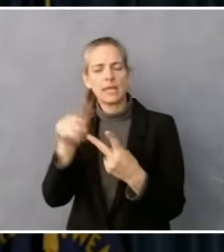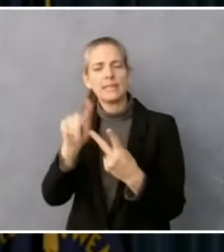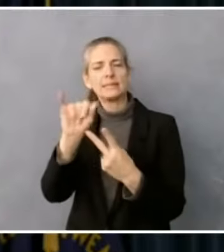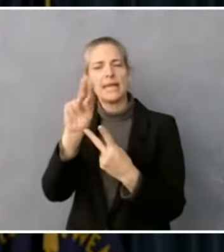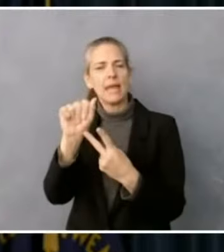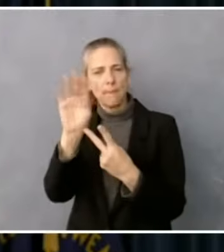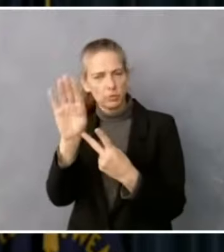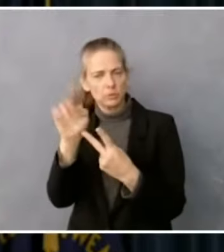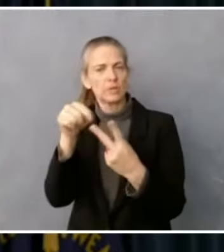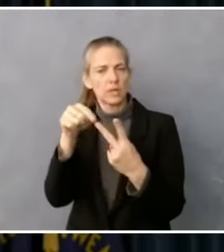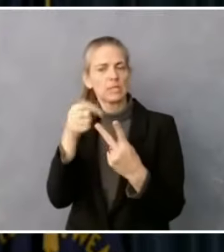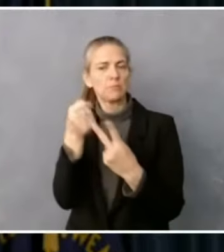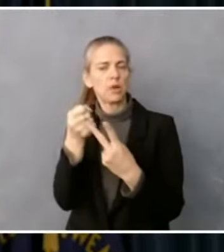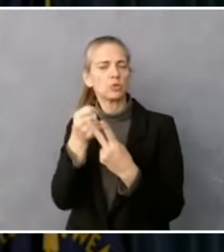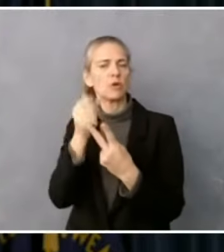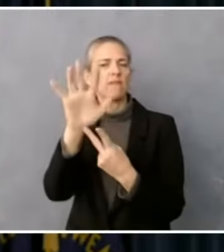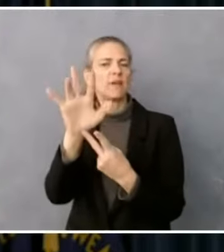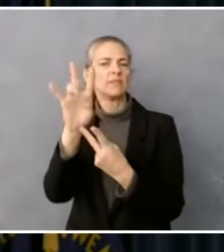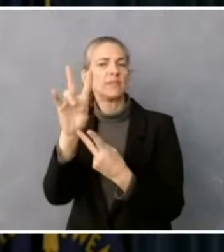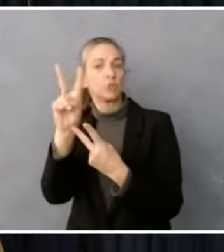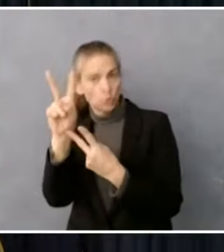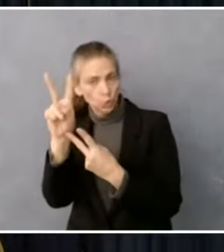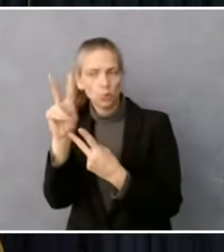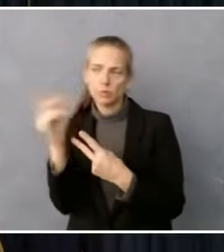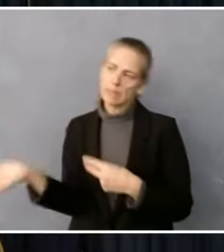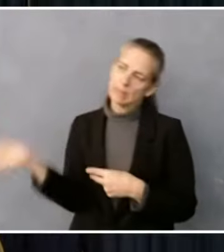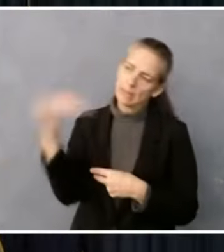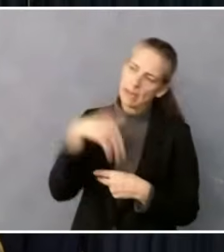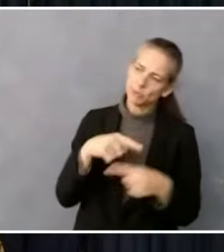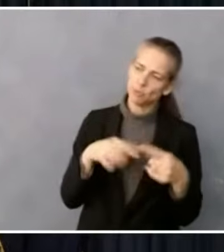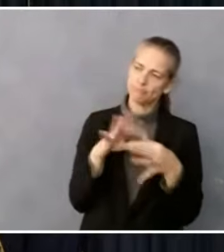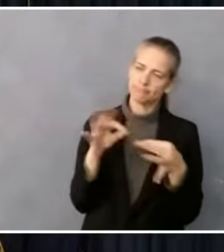House Bill 572. If you all would join us and say a few words.